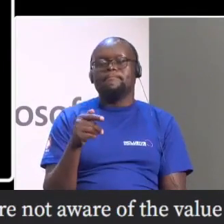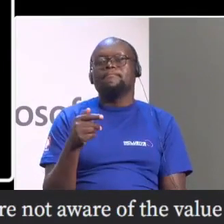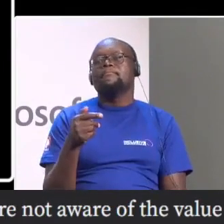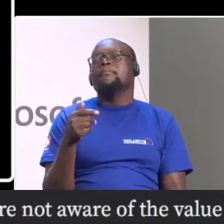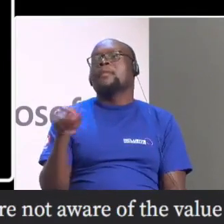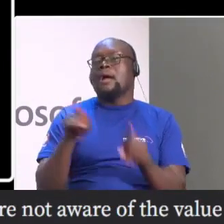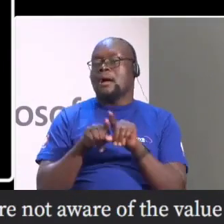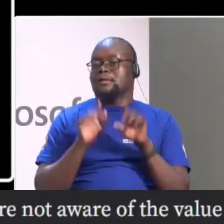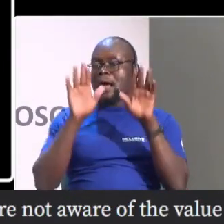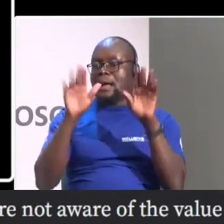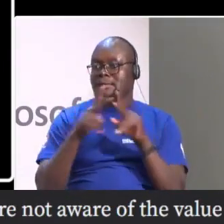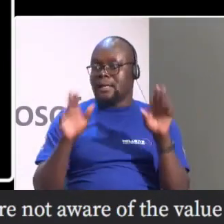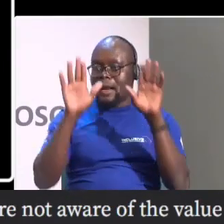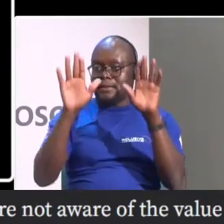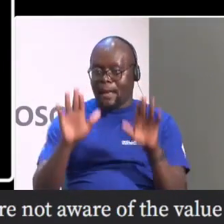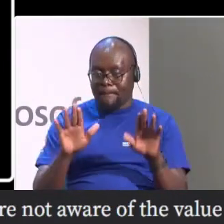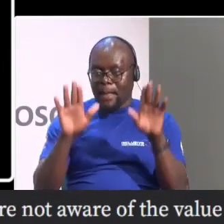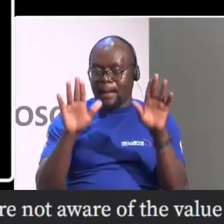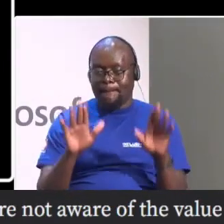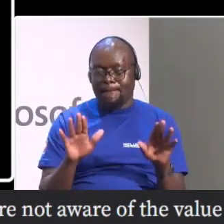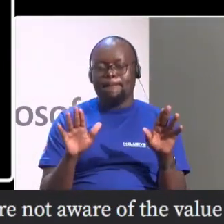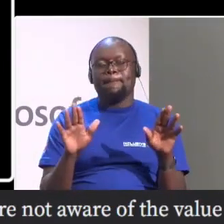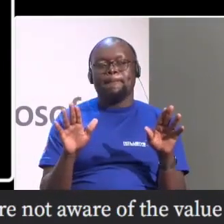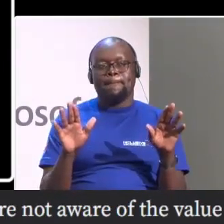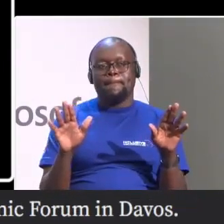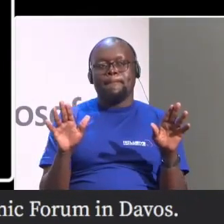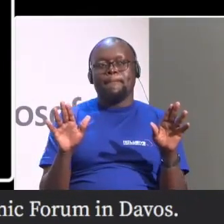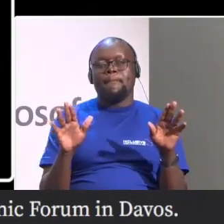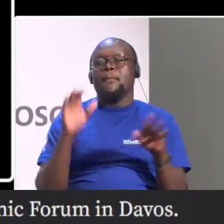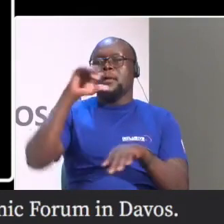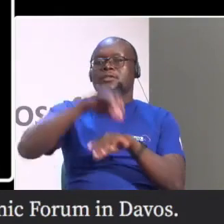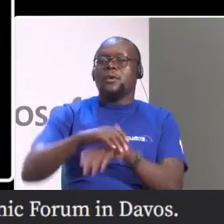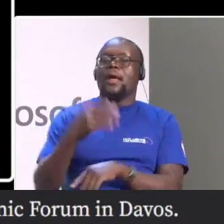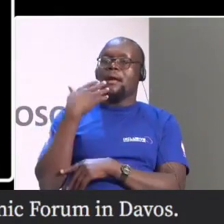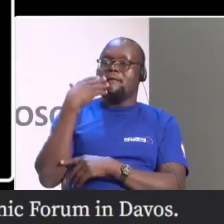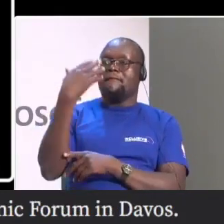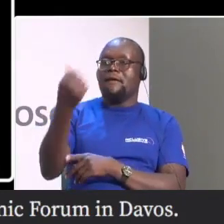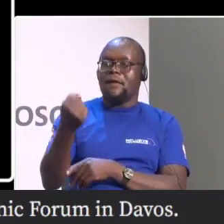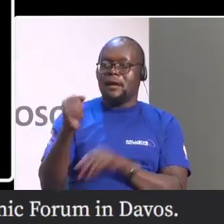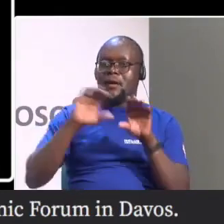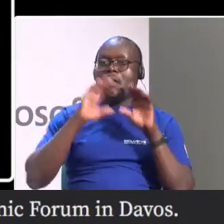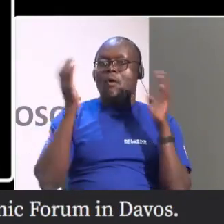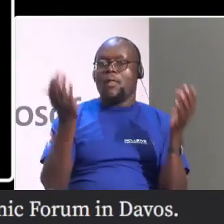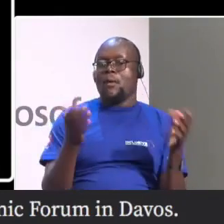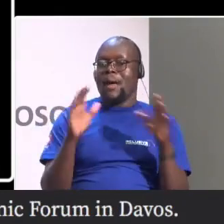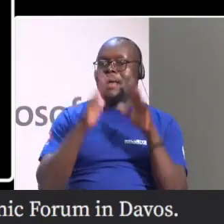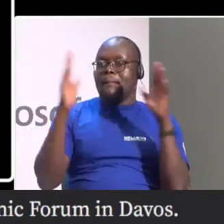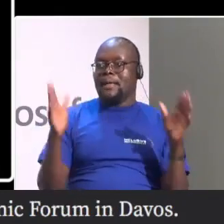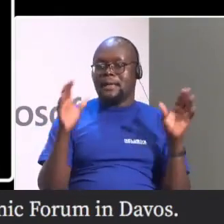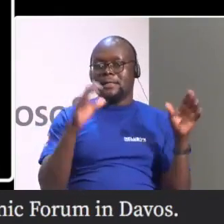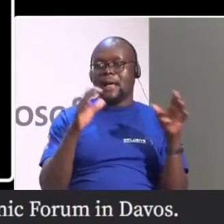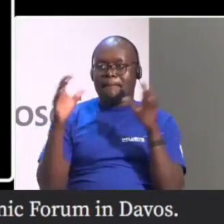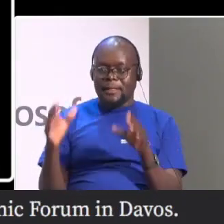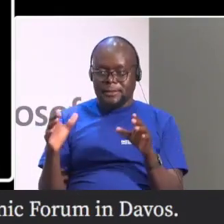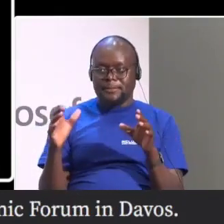a campaign. It was to get 500 of the world's biggest